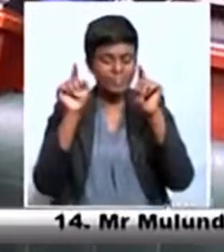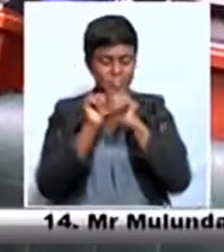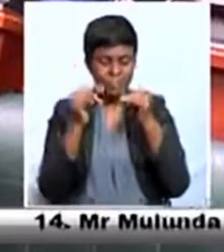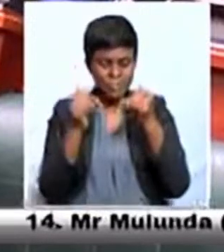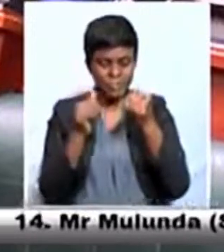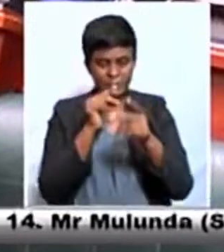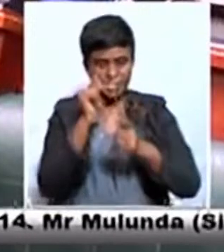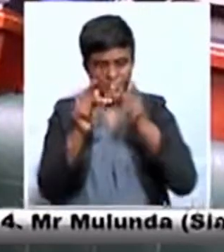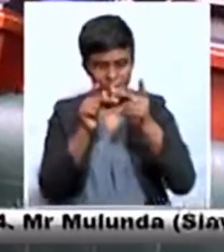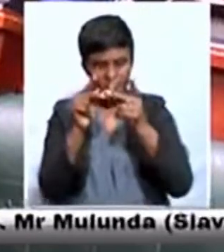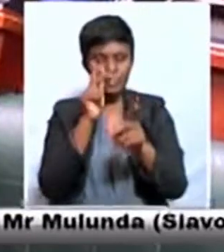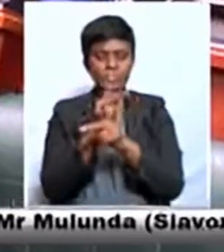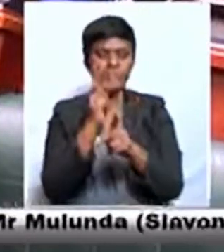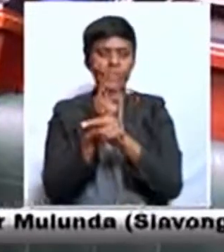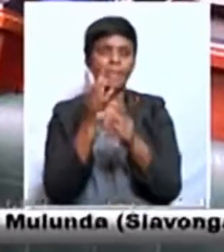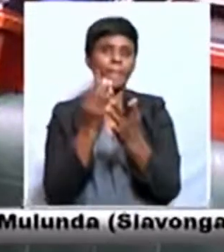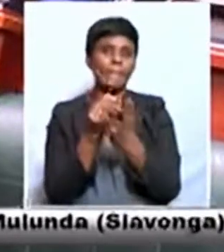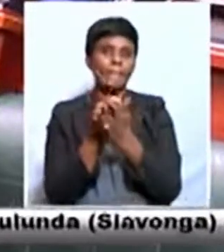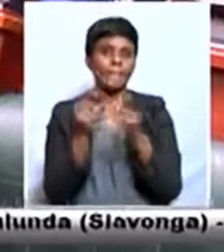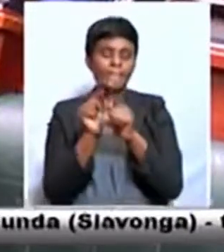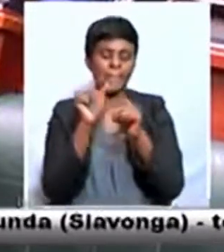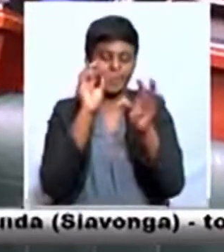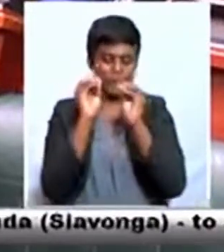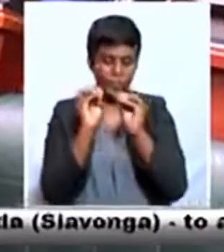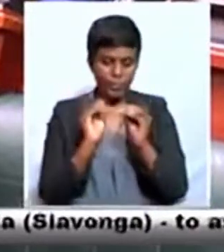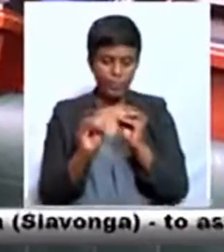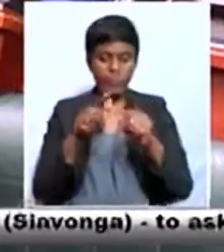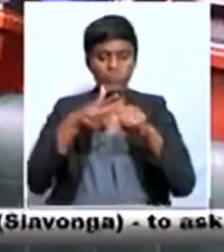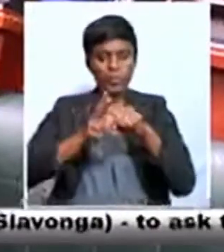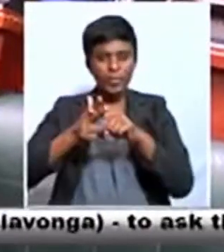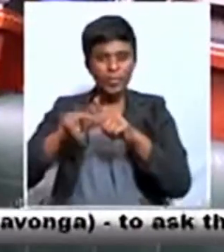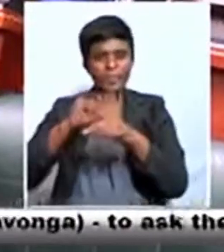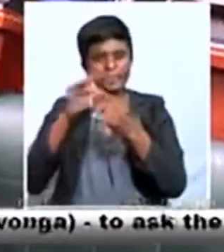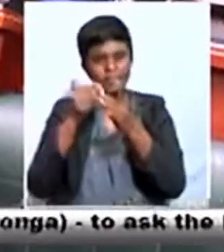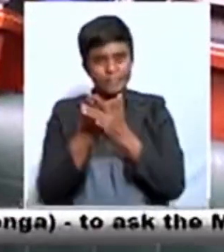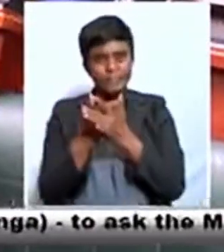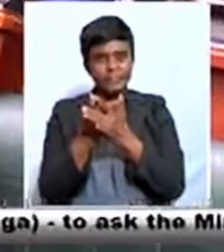process of securing funds to renovate them.